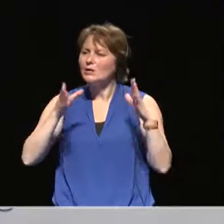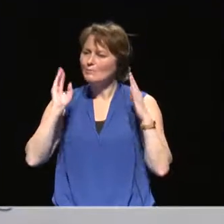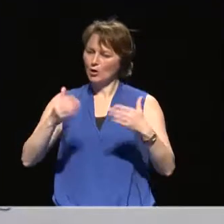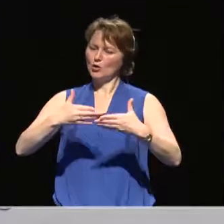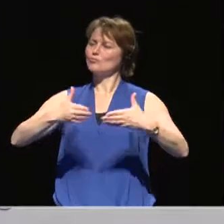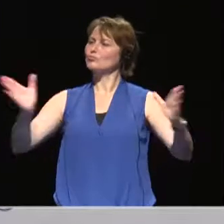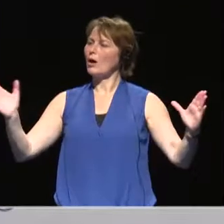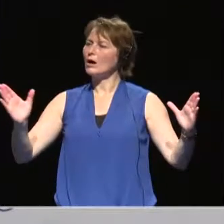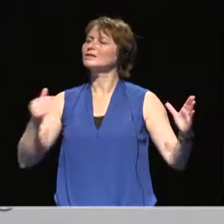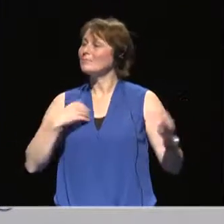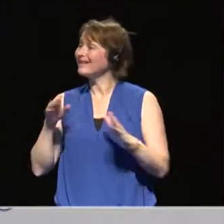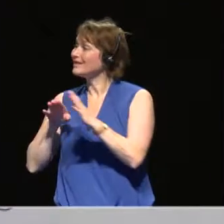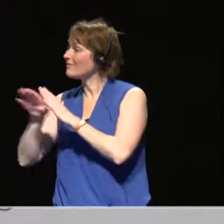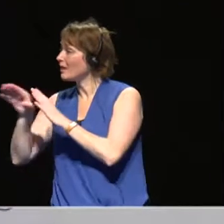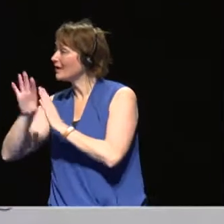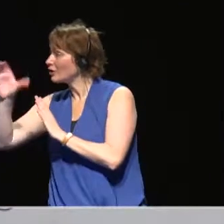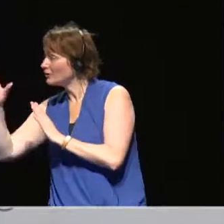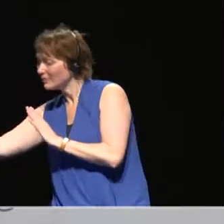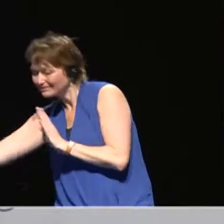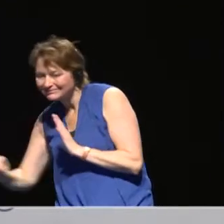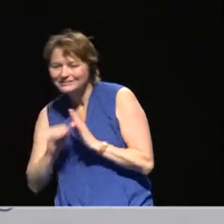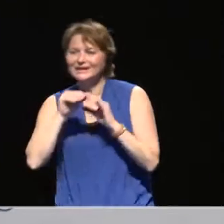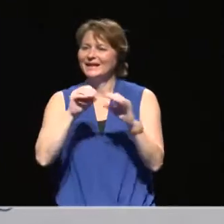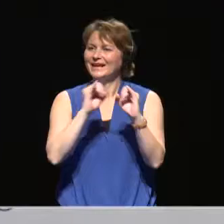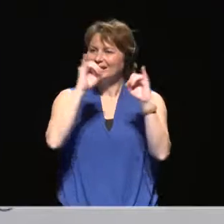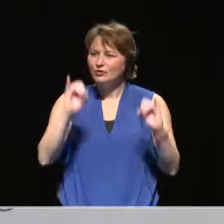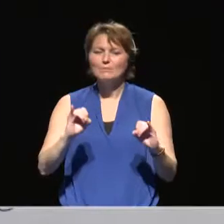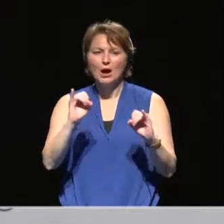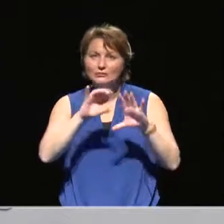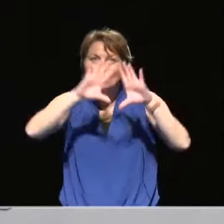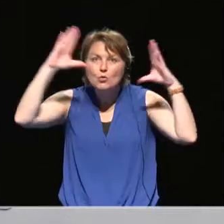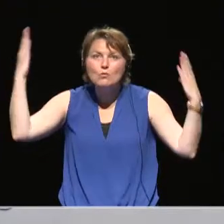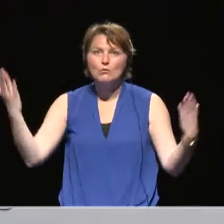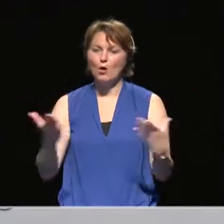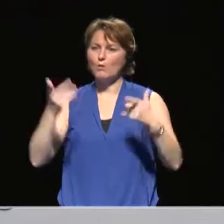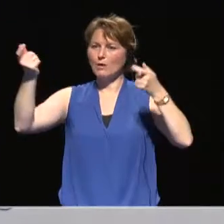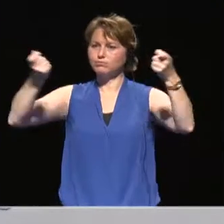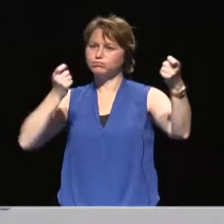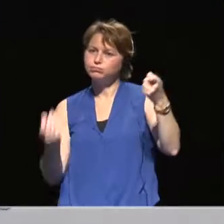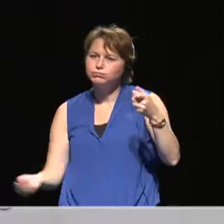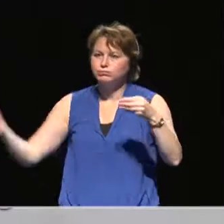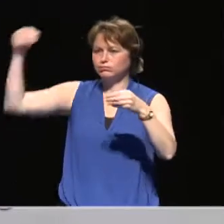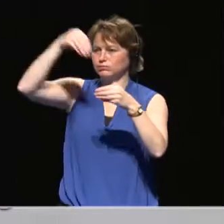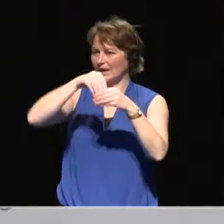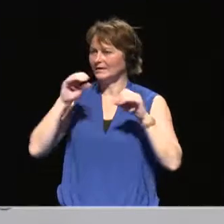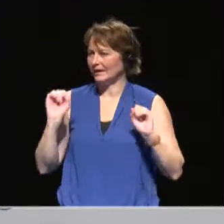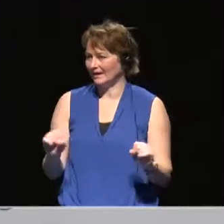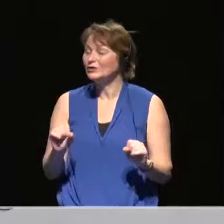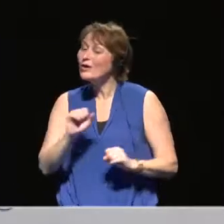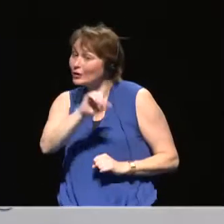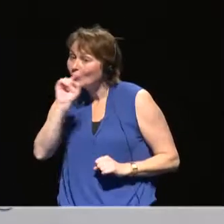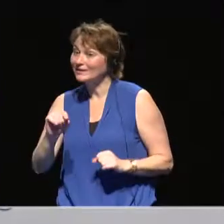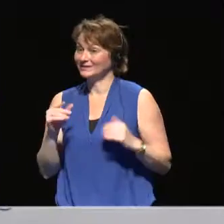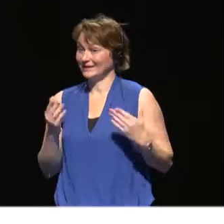the participation of developing countries in the institution of global governments. So that's the question here. And of course, that's why we